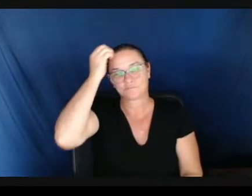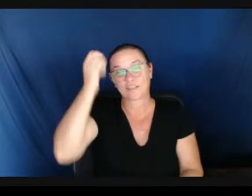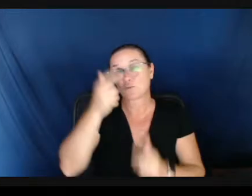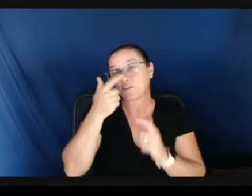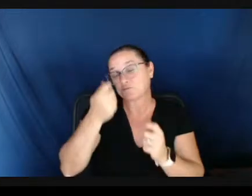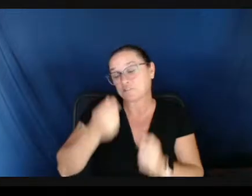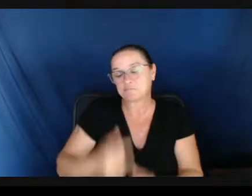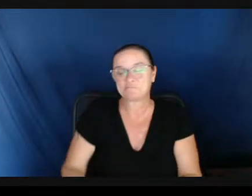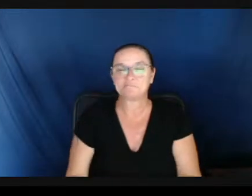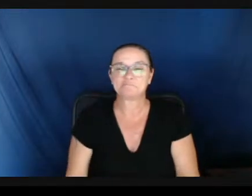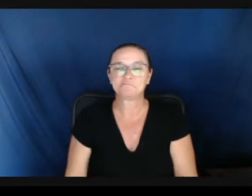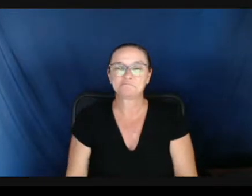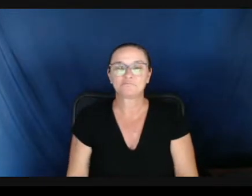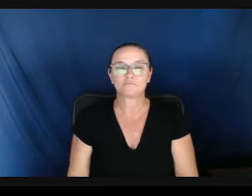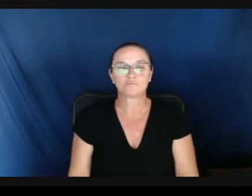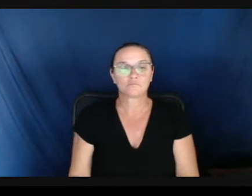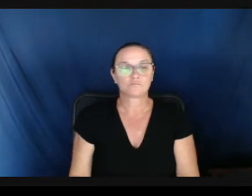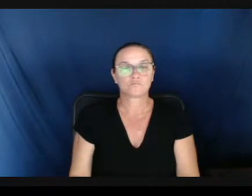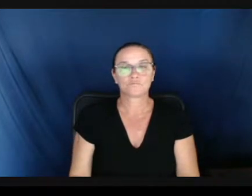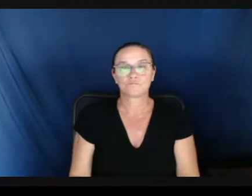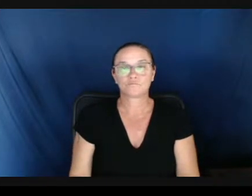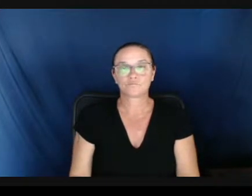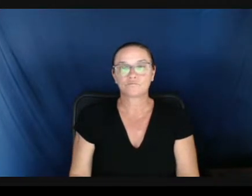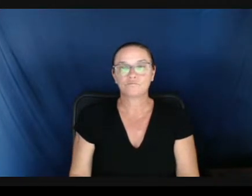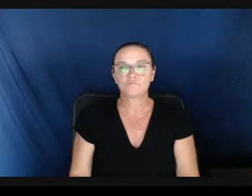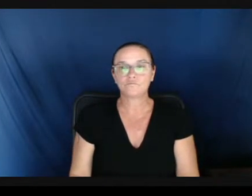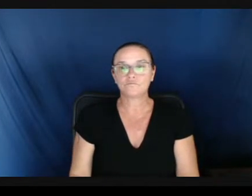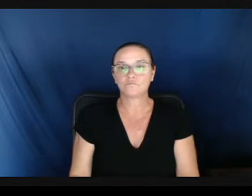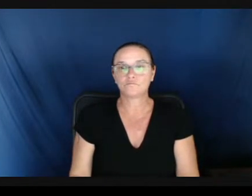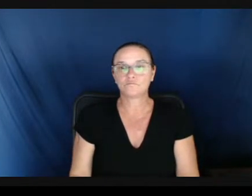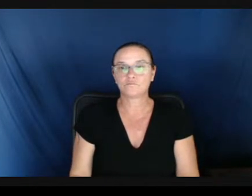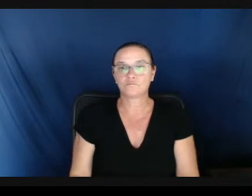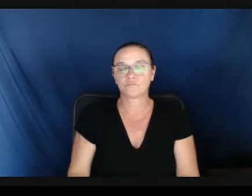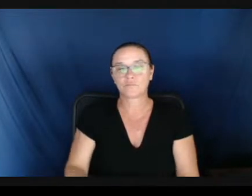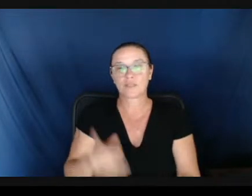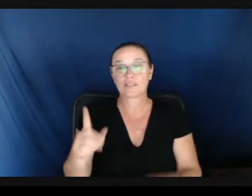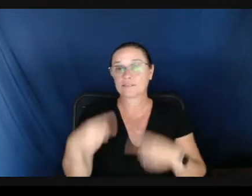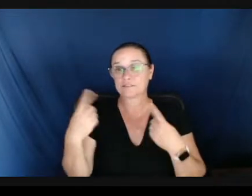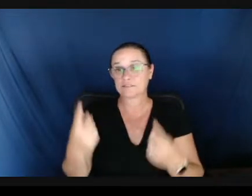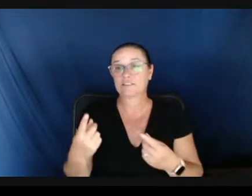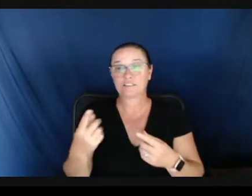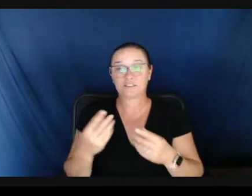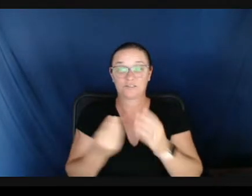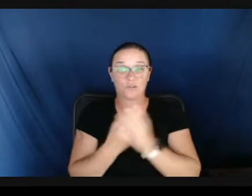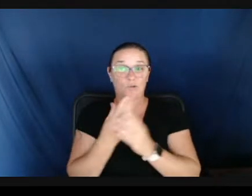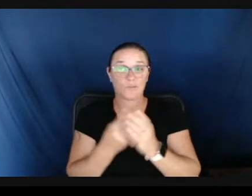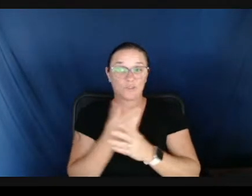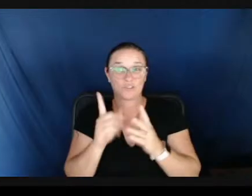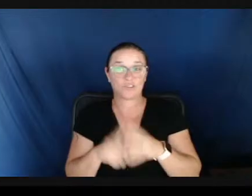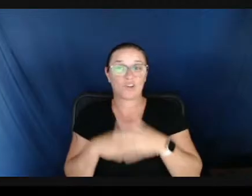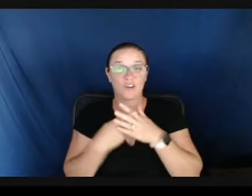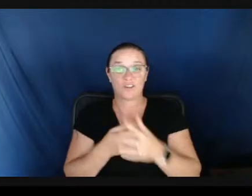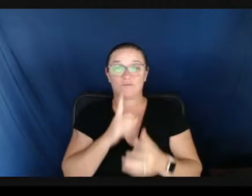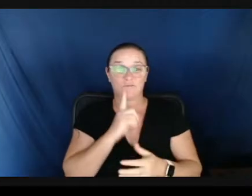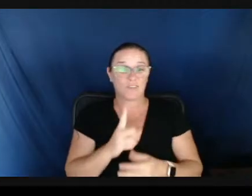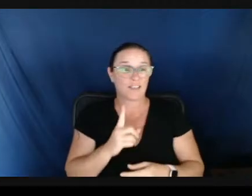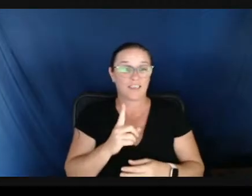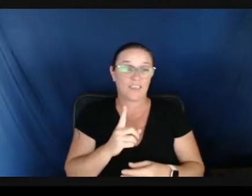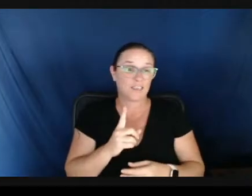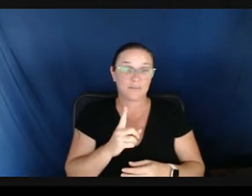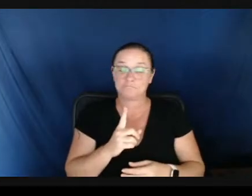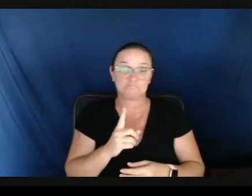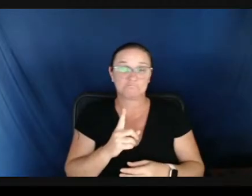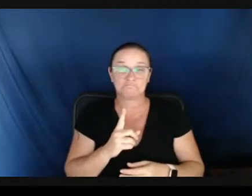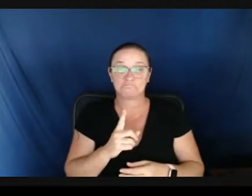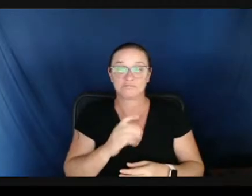So it has been in play recently, but since this eruption began, it's really been to the detriment of the East